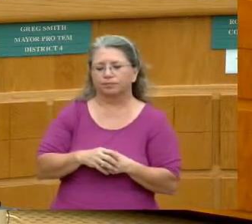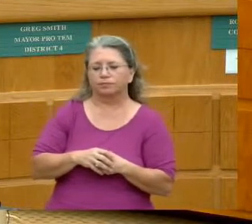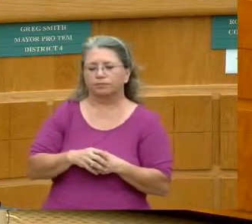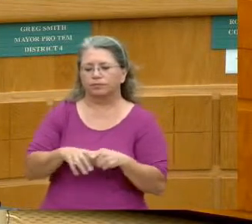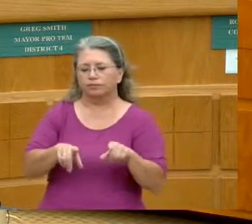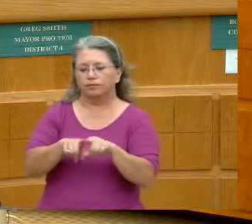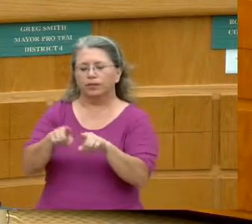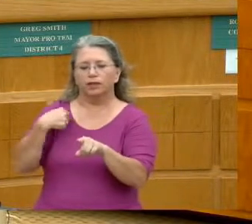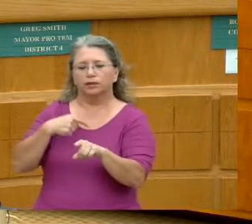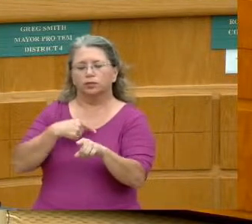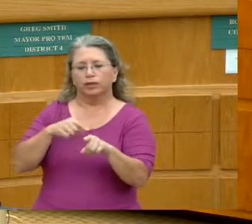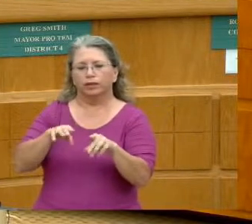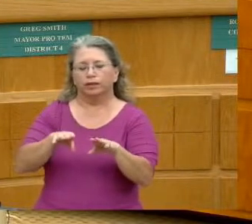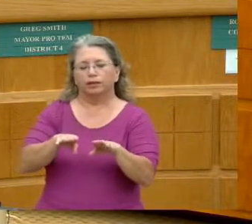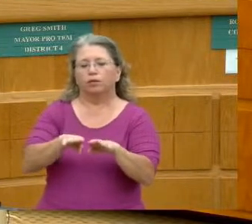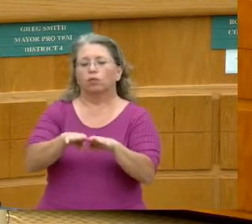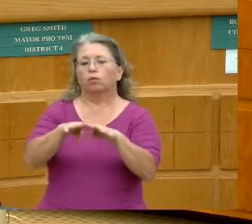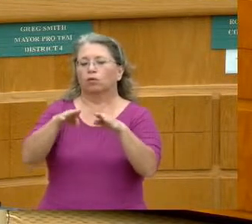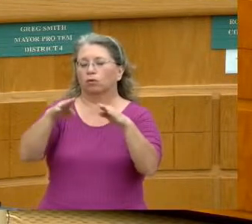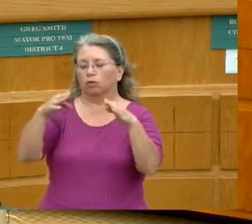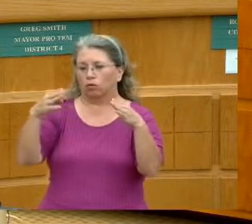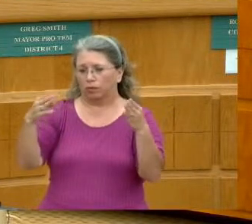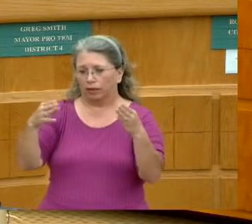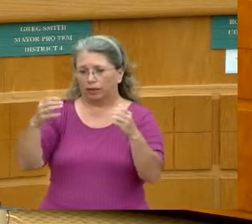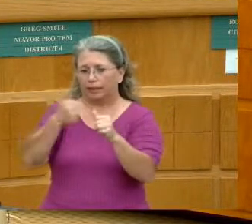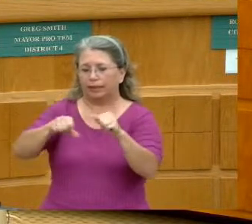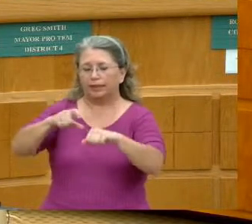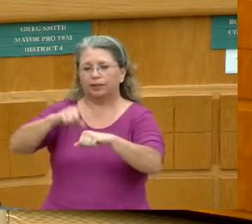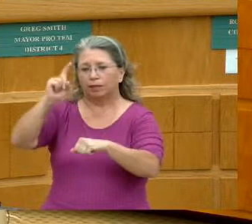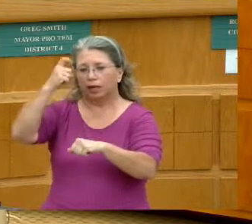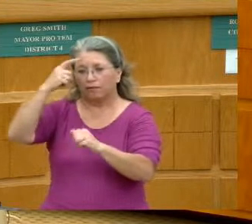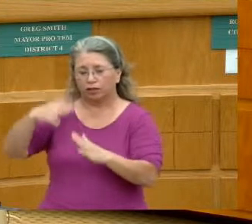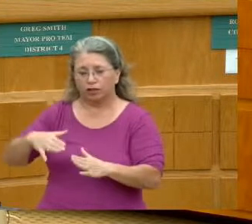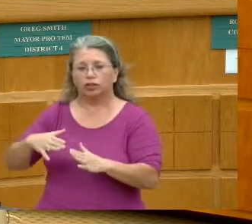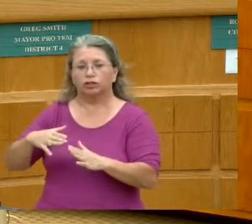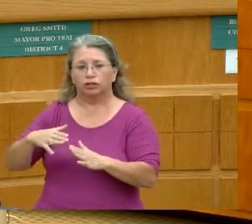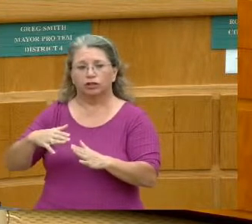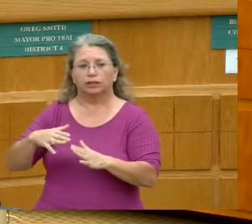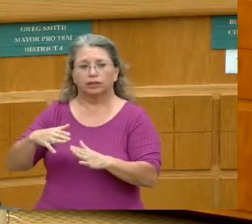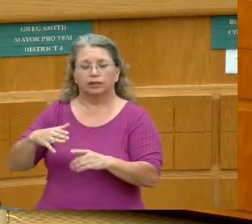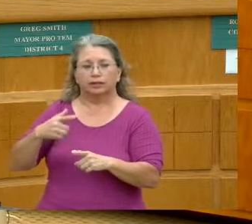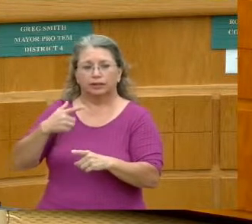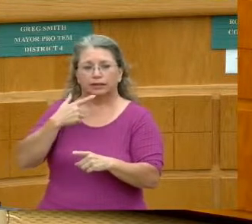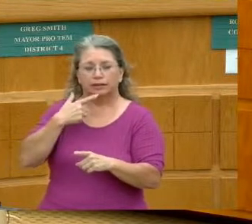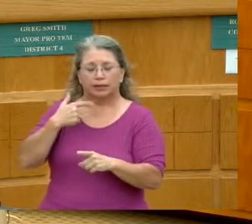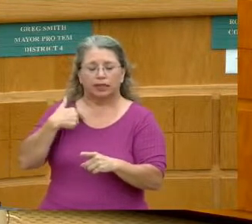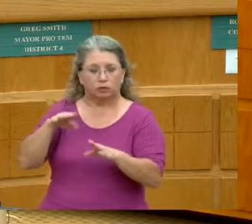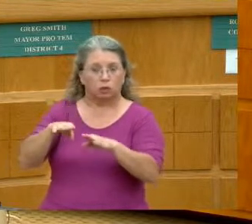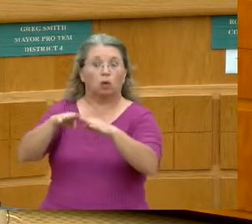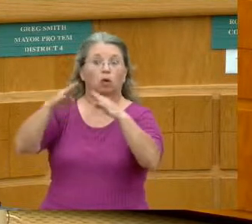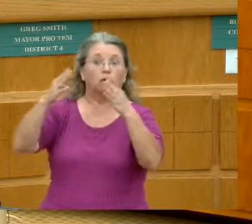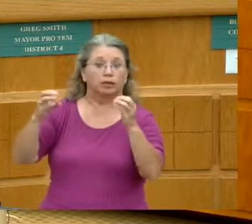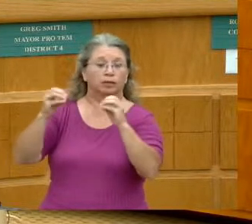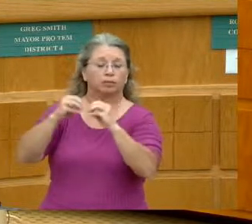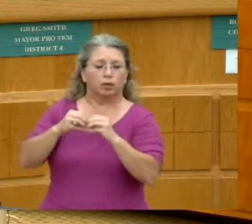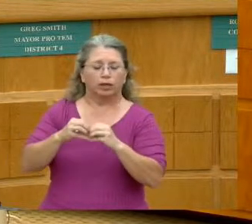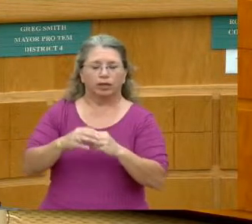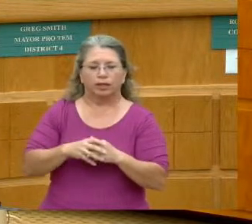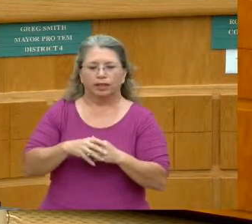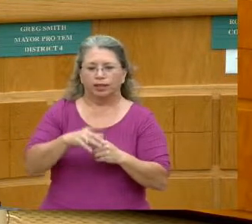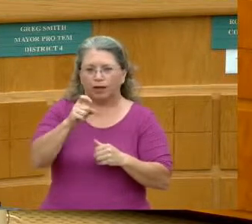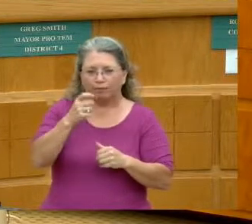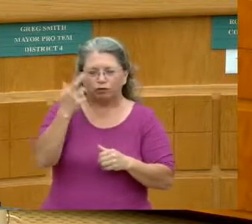hey, now we're going to move into a different phase, the public has to remember that it's not just about the reopening. You still have to